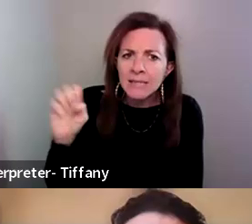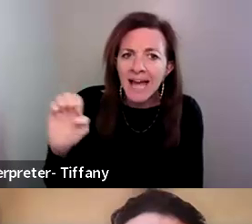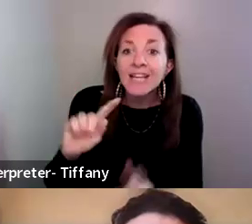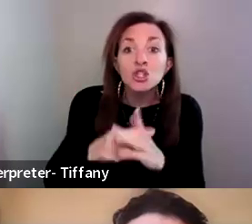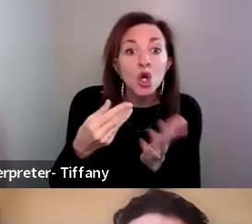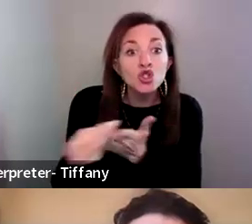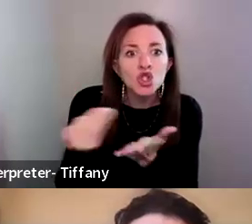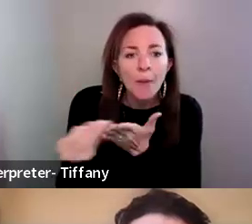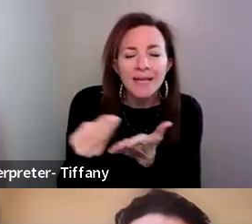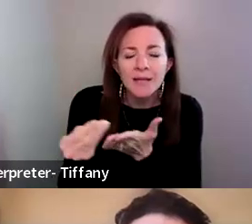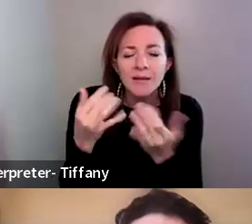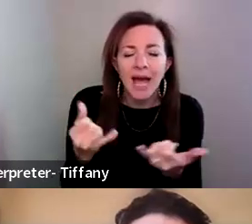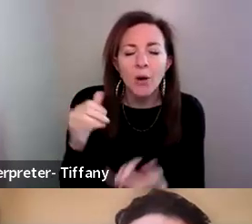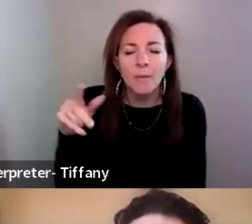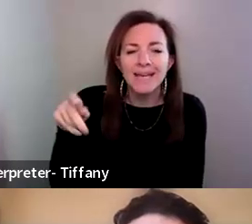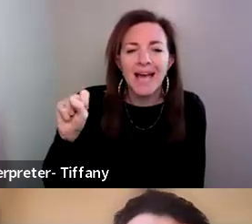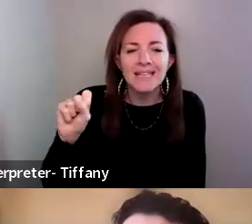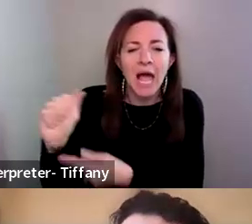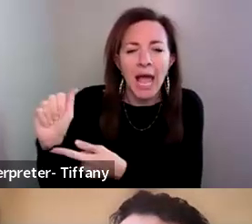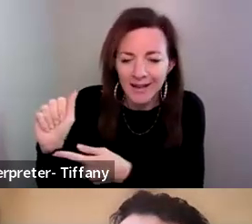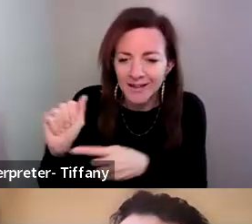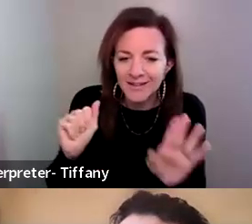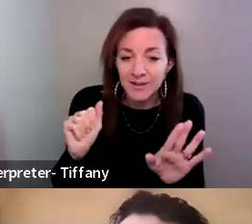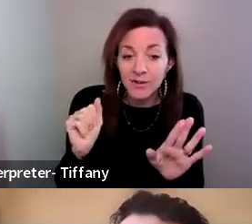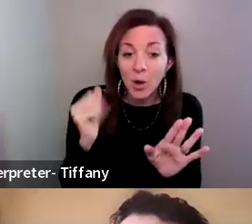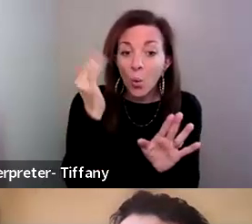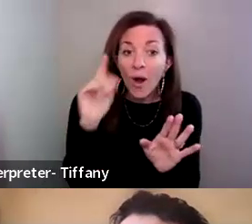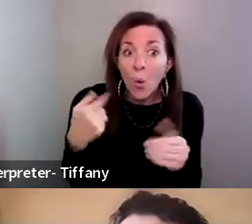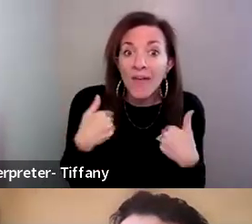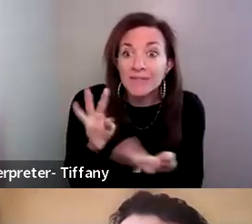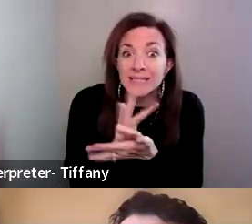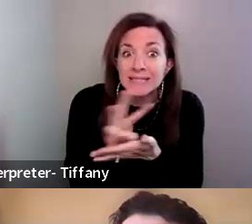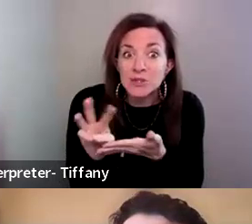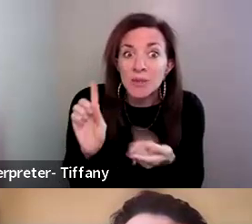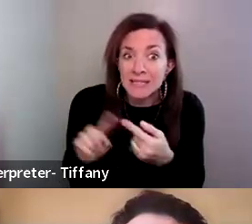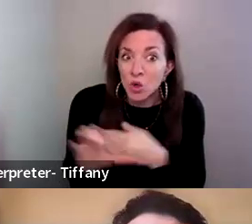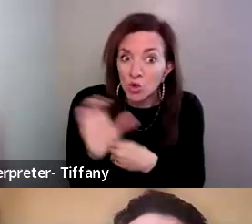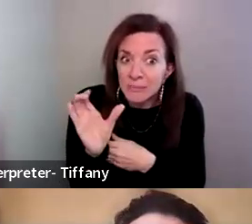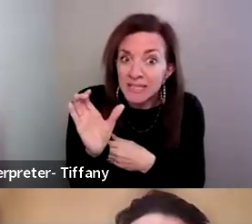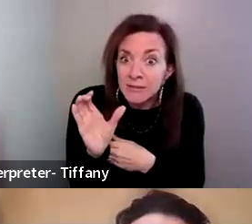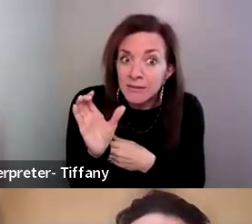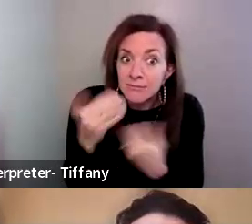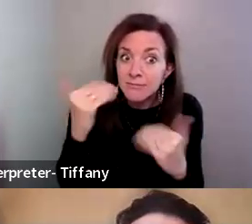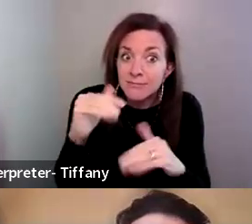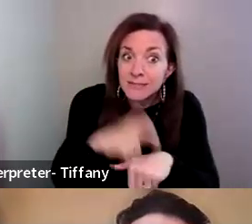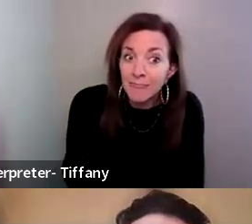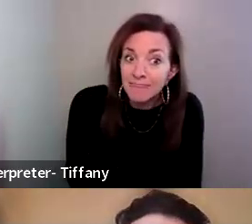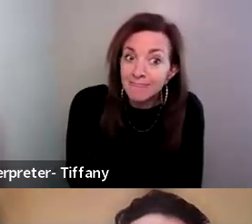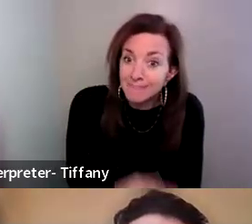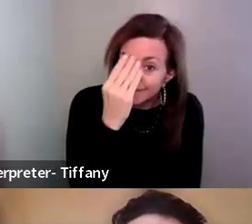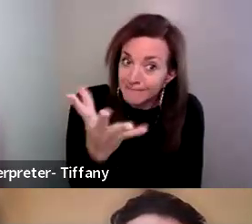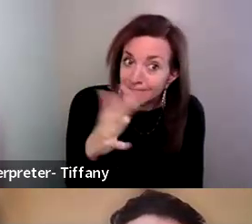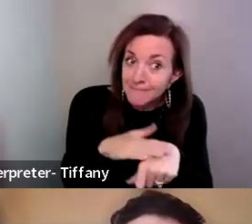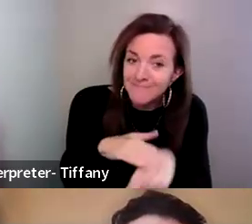shopping now because you only have 6 weeks till Christmas, something like that.